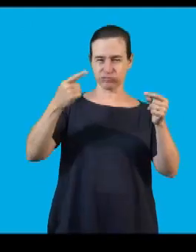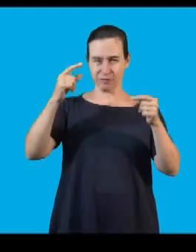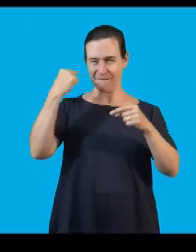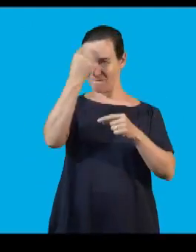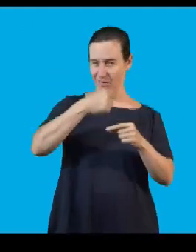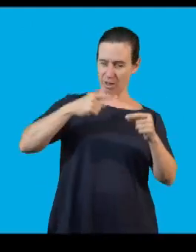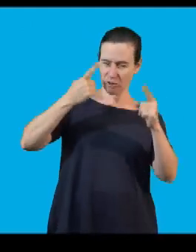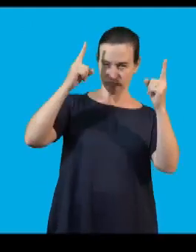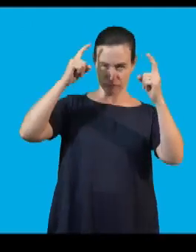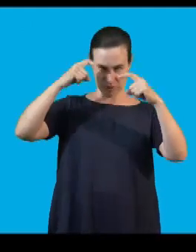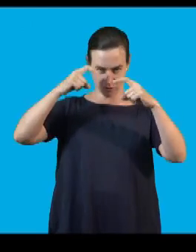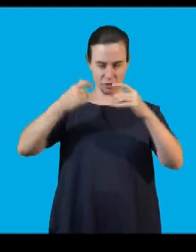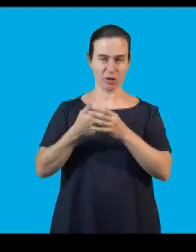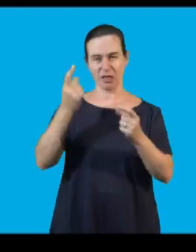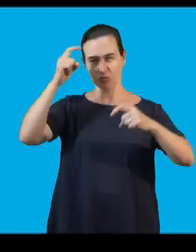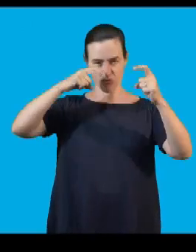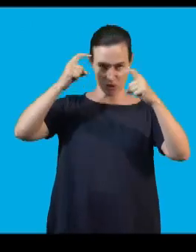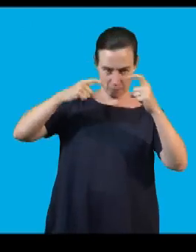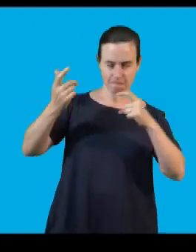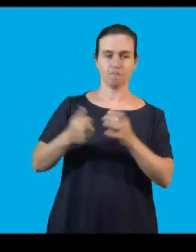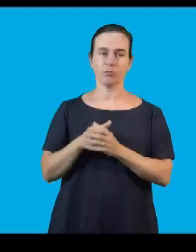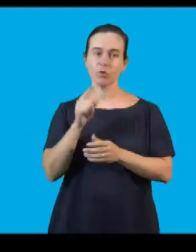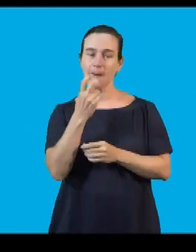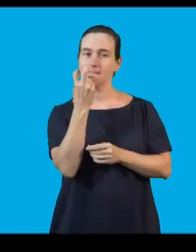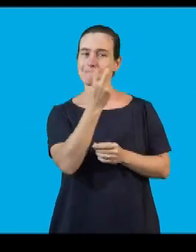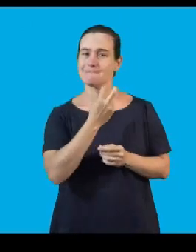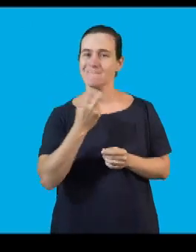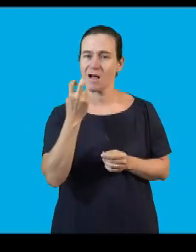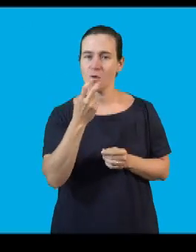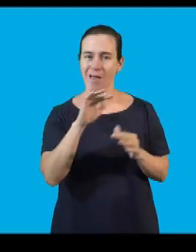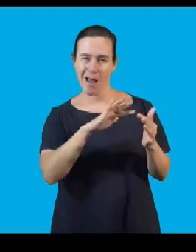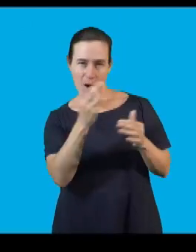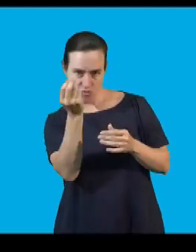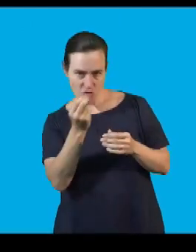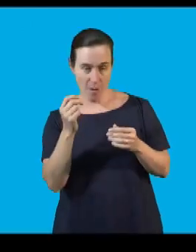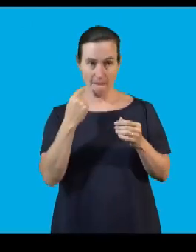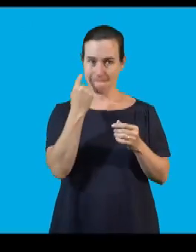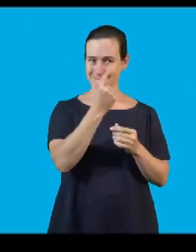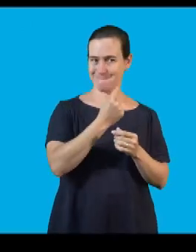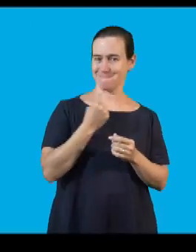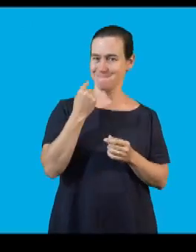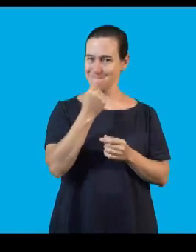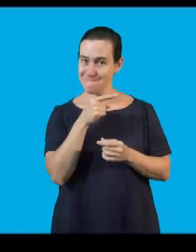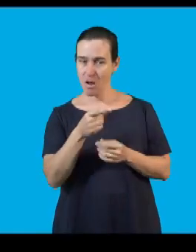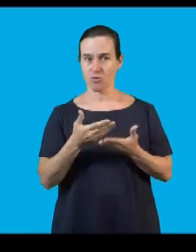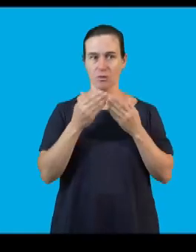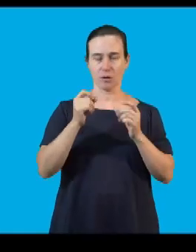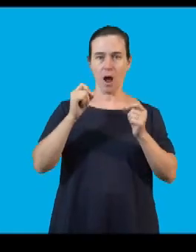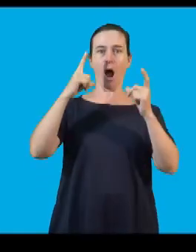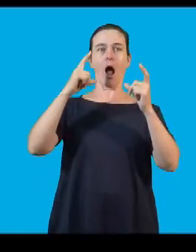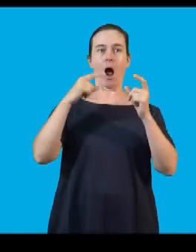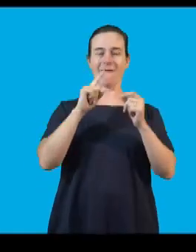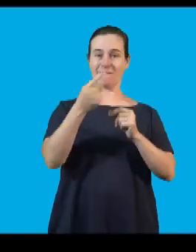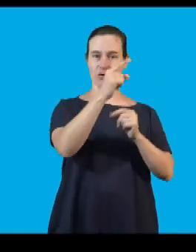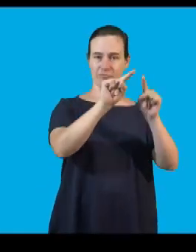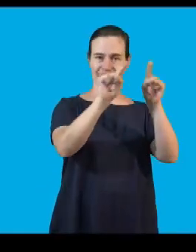at facial expressions here, and I've specifically focused on the mouth. So look at the mouth and how it's drawn, okay, to